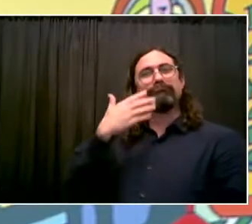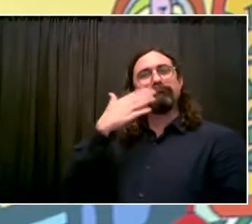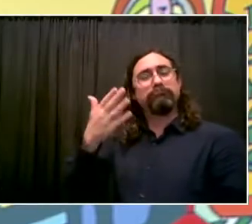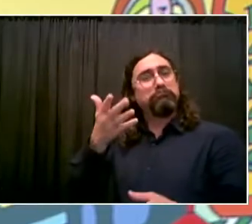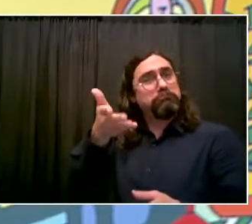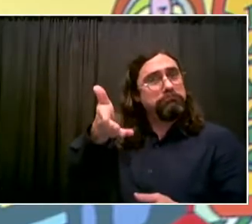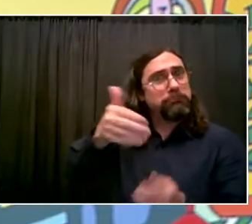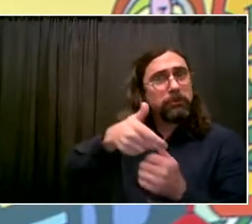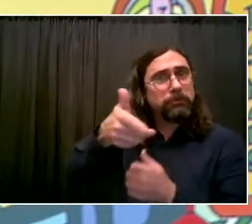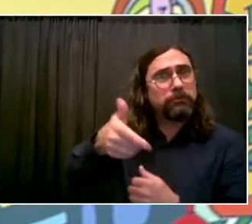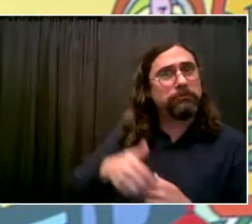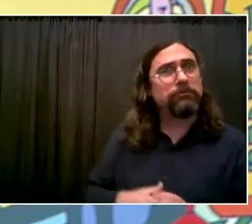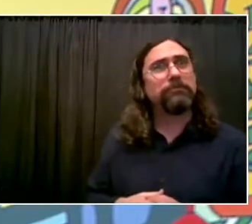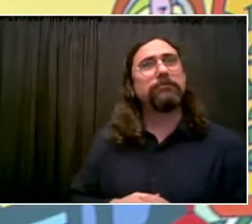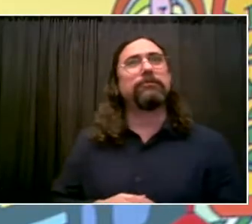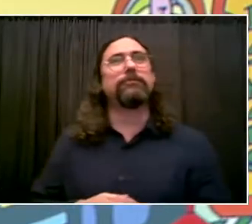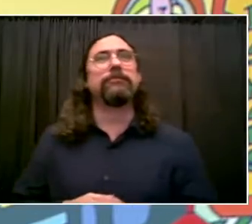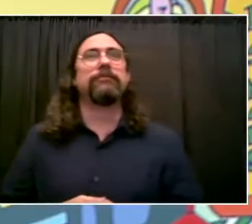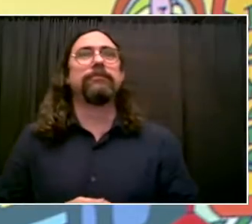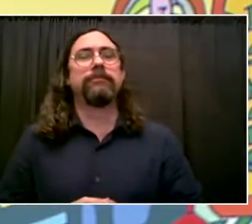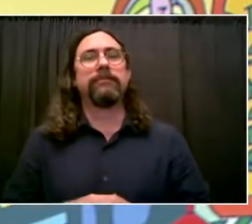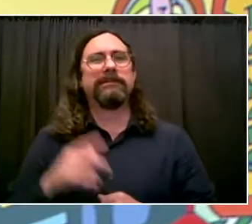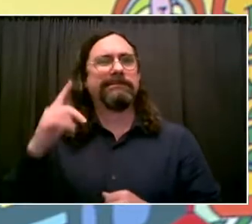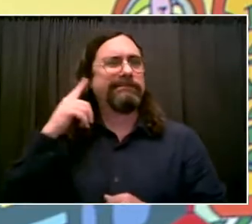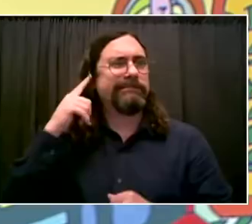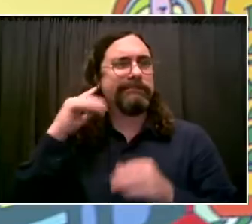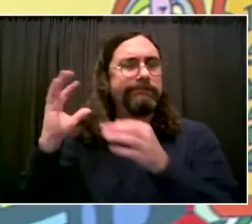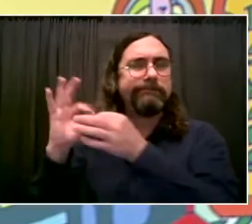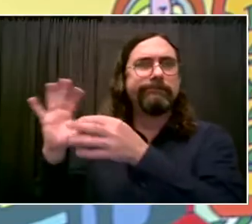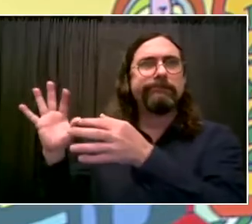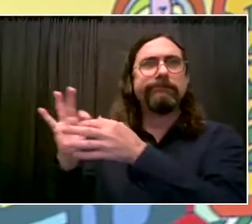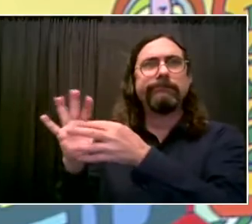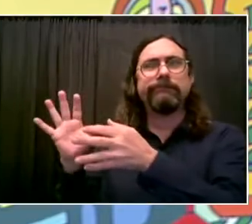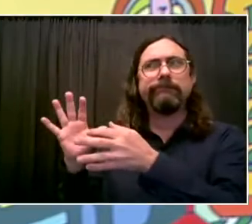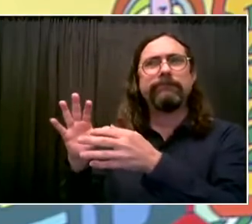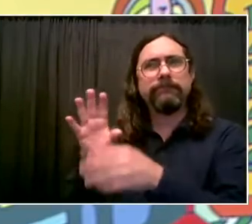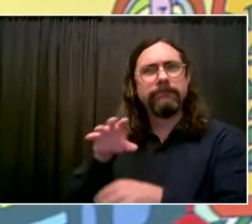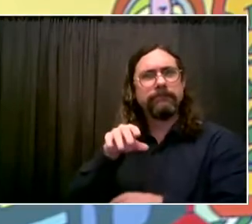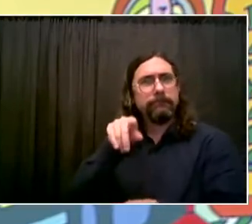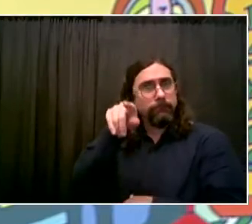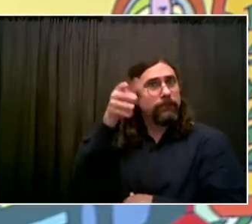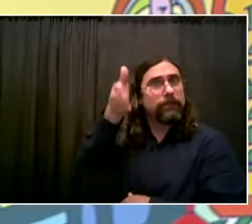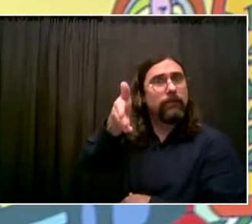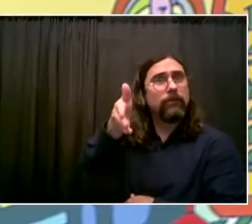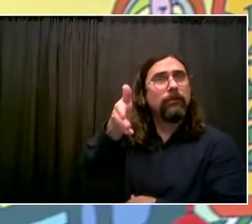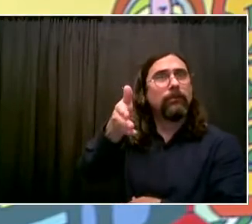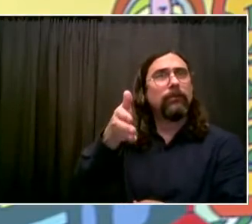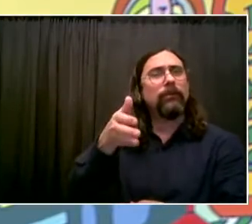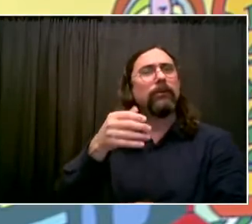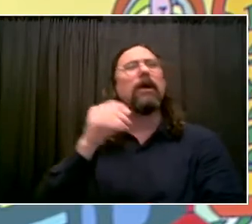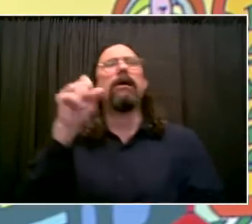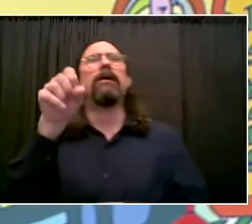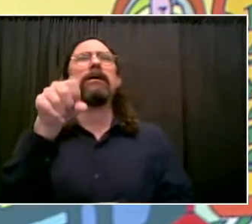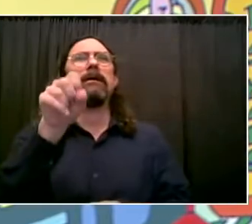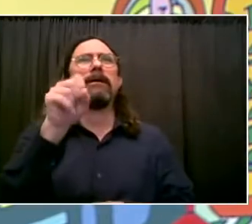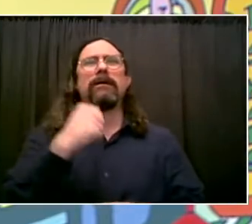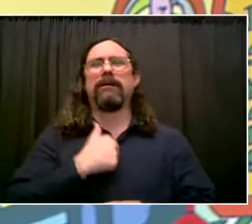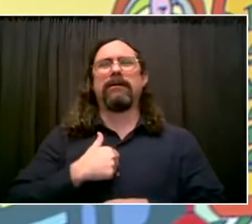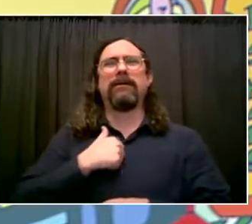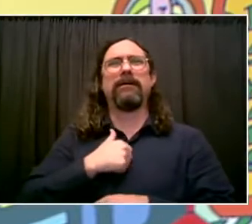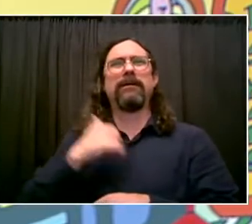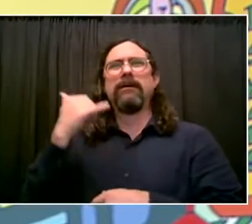Are you there? Yes. Okay. There is a phone came and, it's interrupt our conversation. Did you hear me? Yes, very good. Go